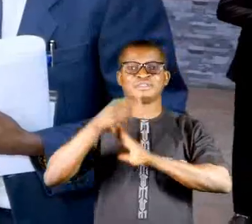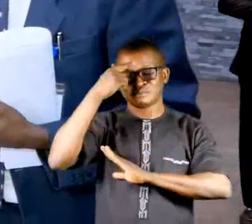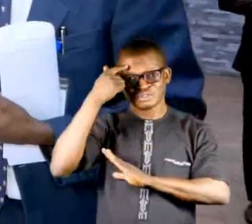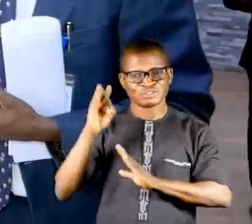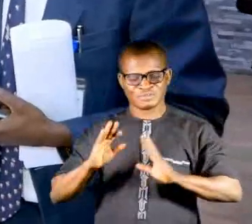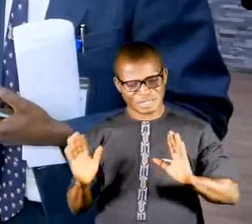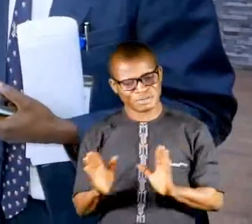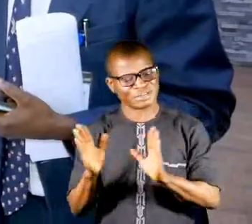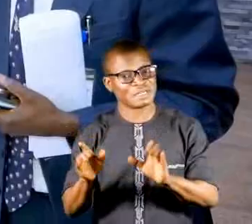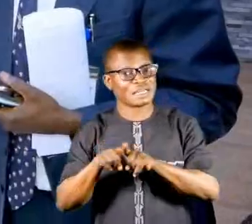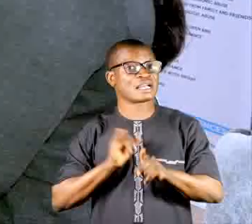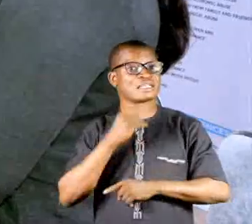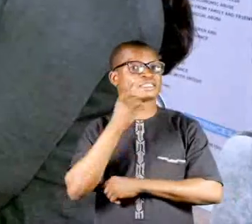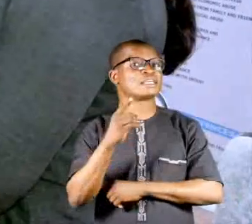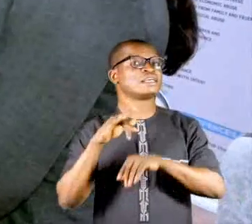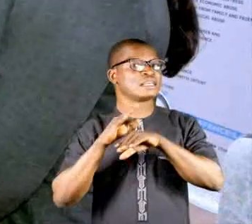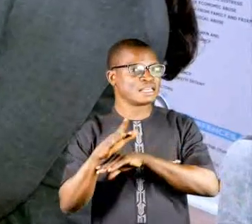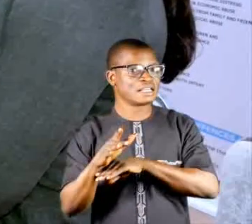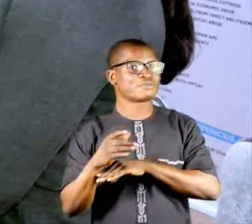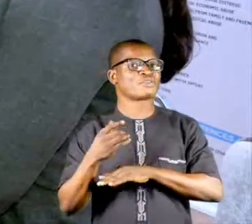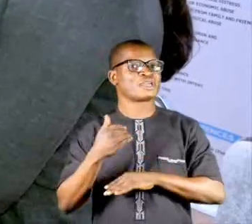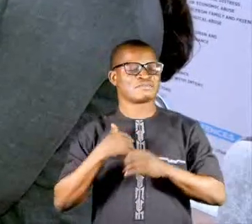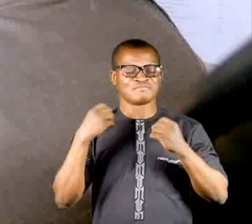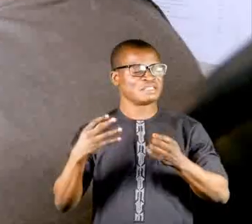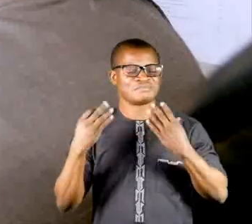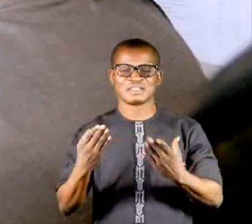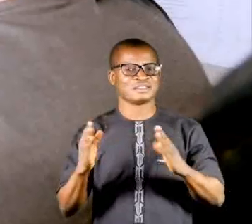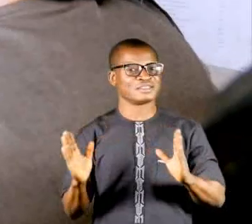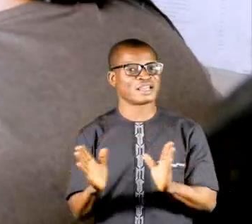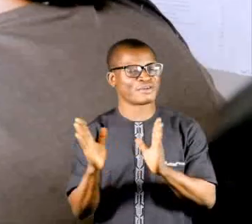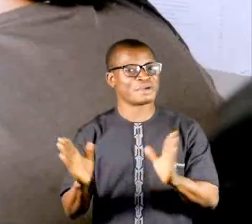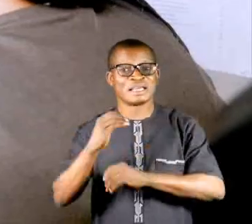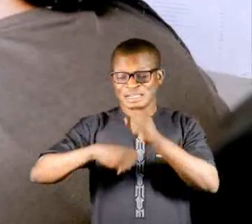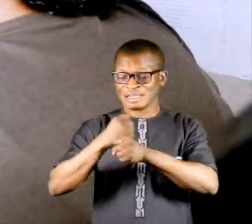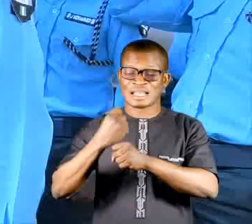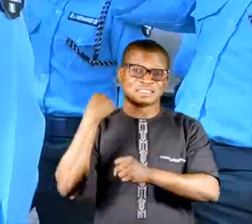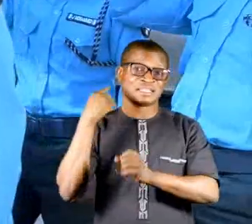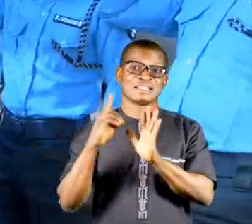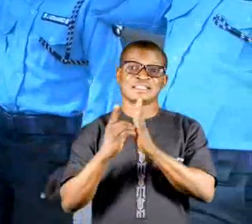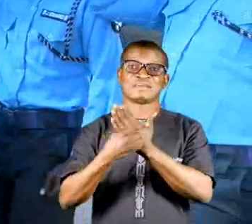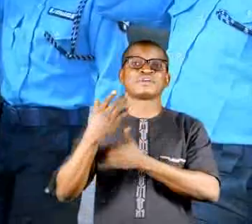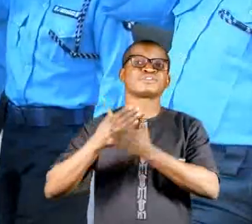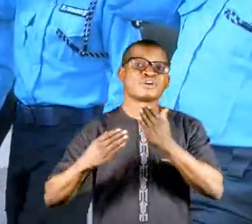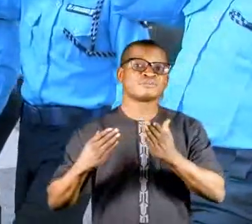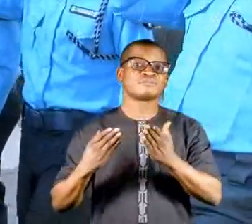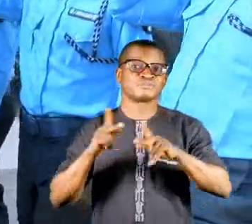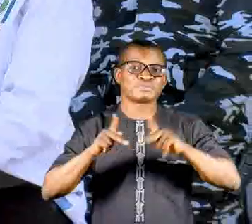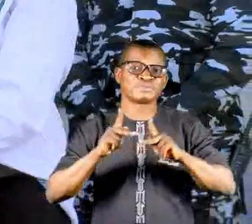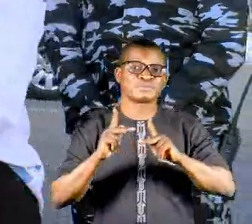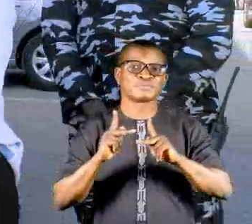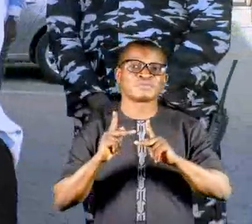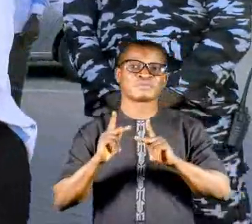year. It's because of the motivation, as I said earlier. We're having a lot of motivation. Last year in December, some people were